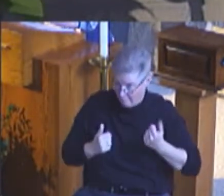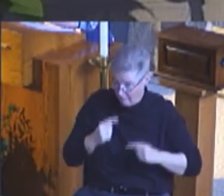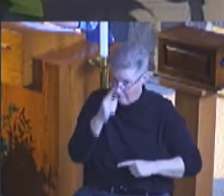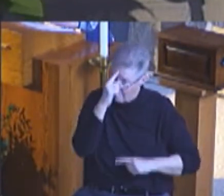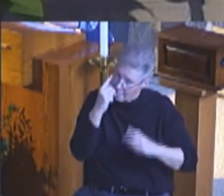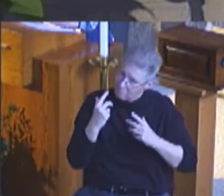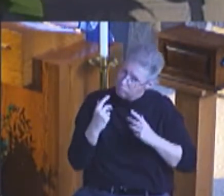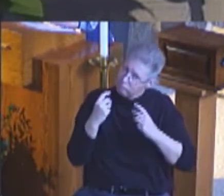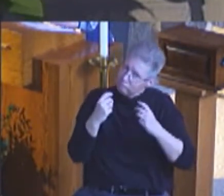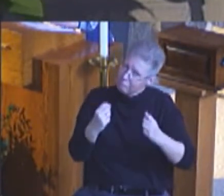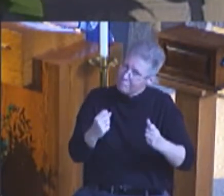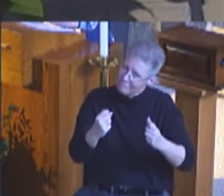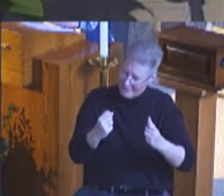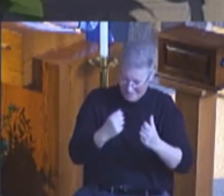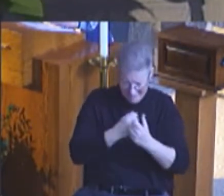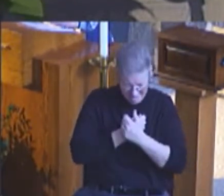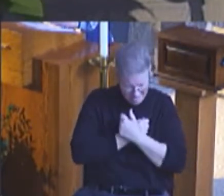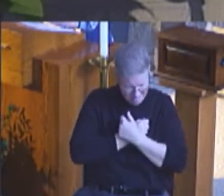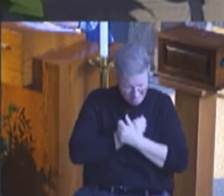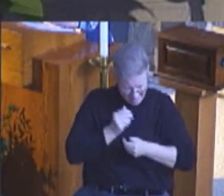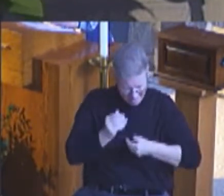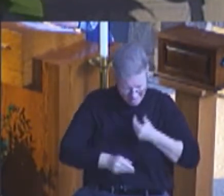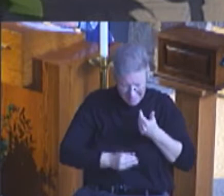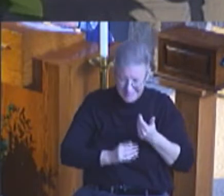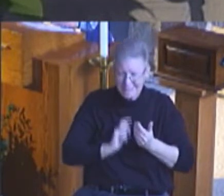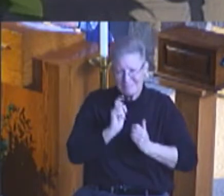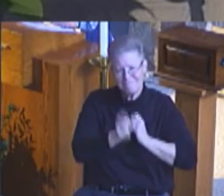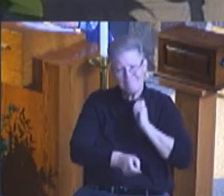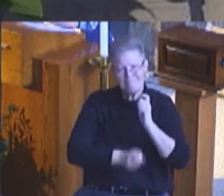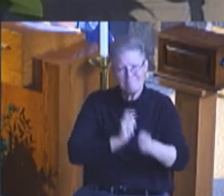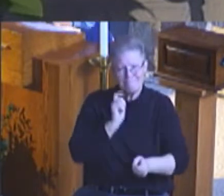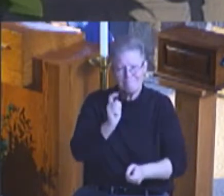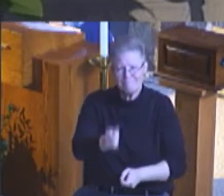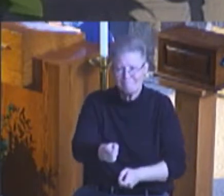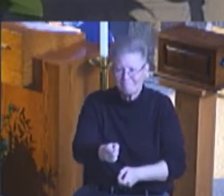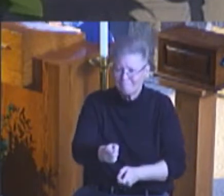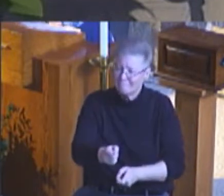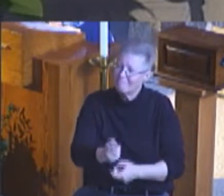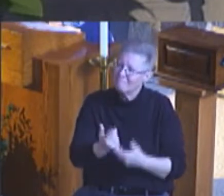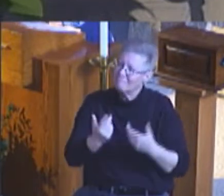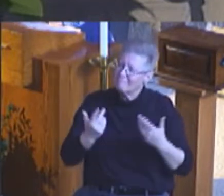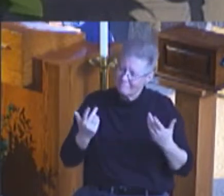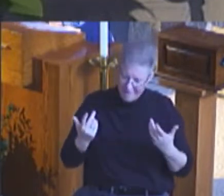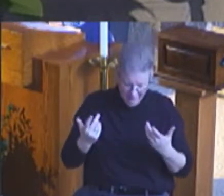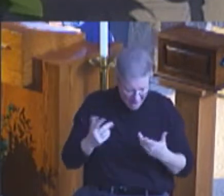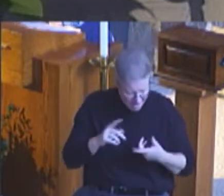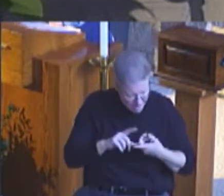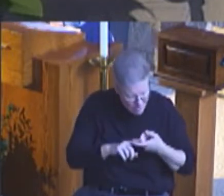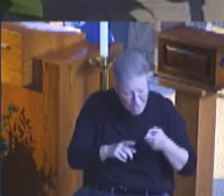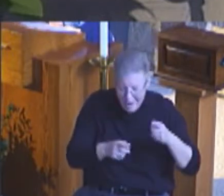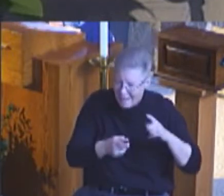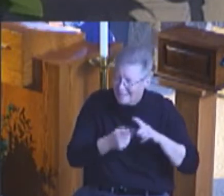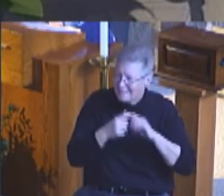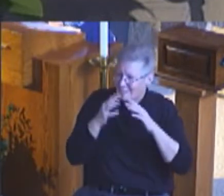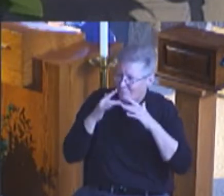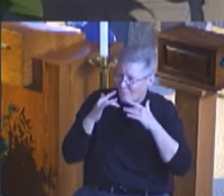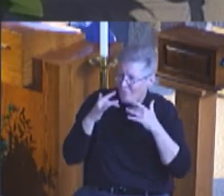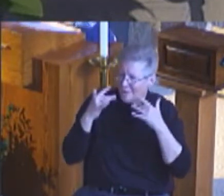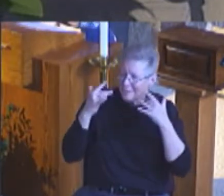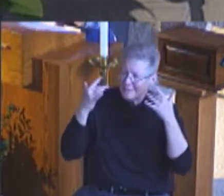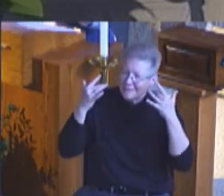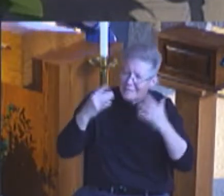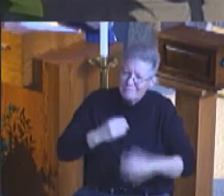a generosity of love and kindness, and the richness of family and friends.